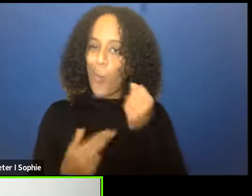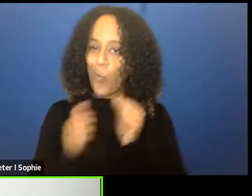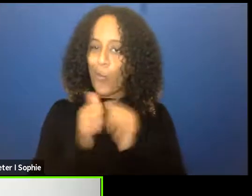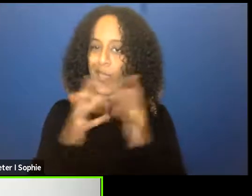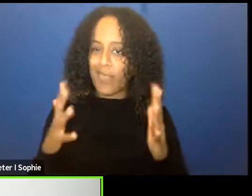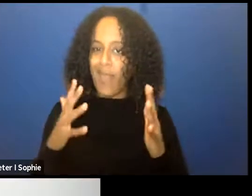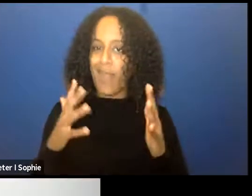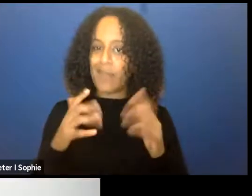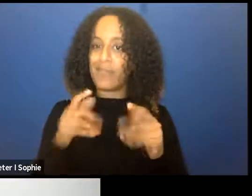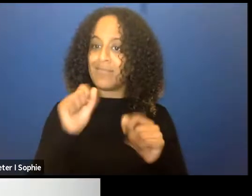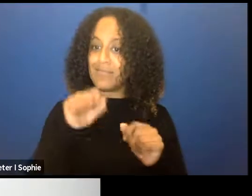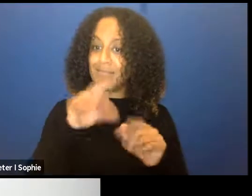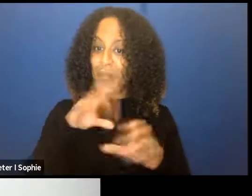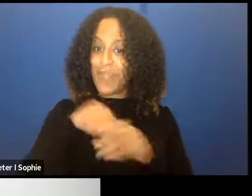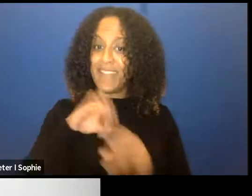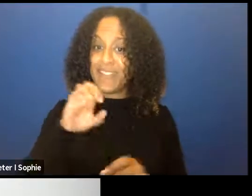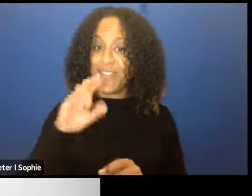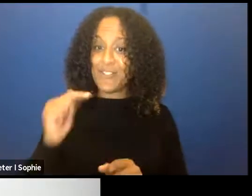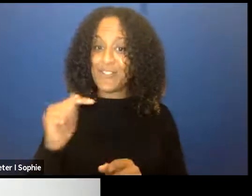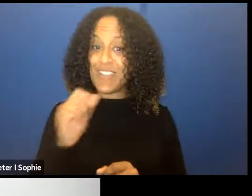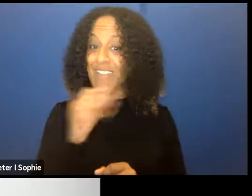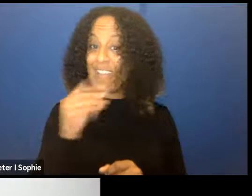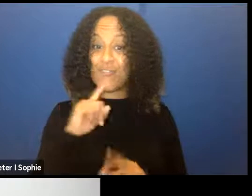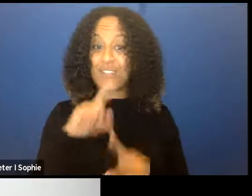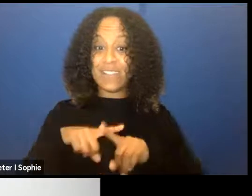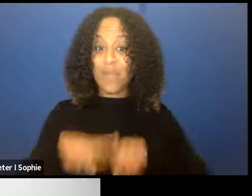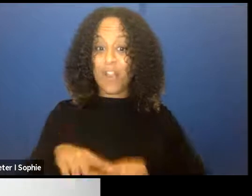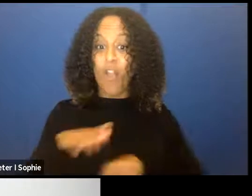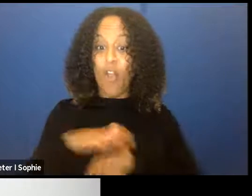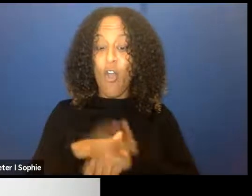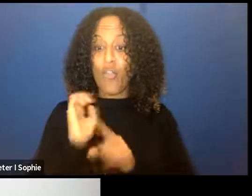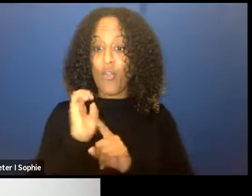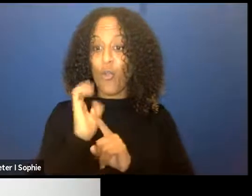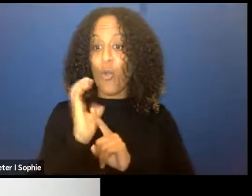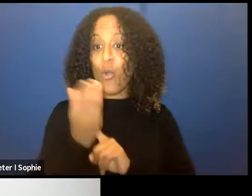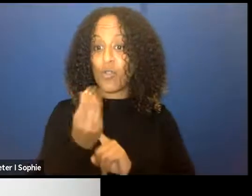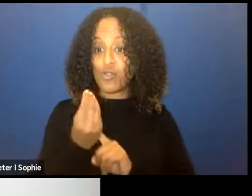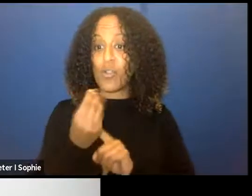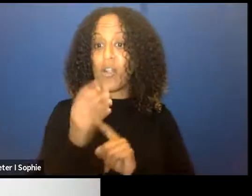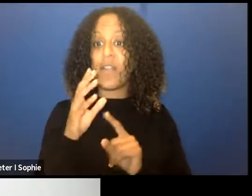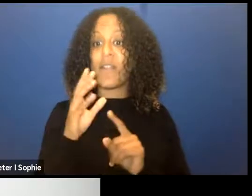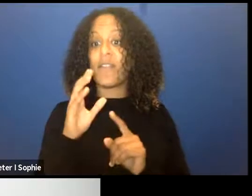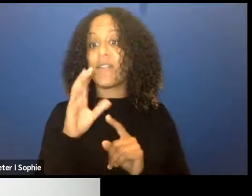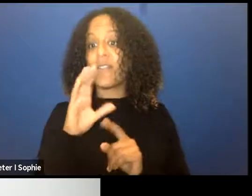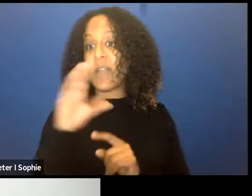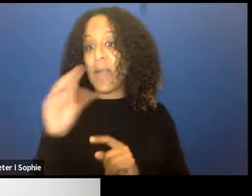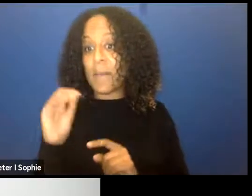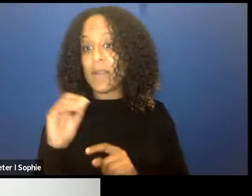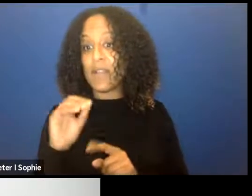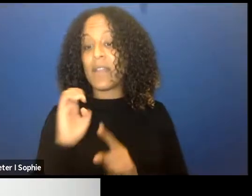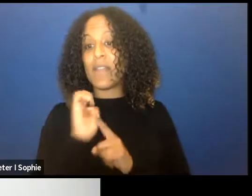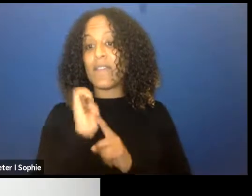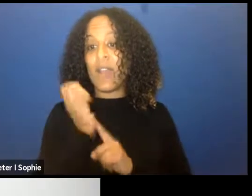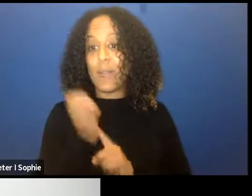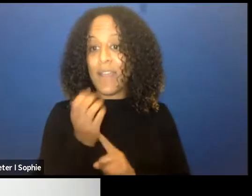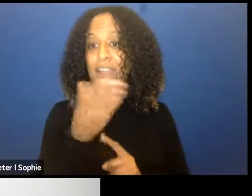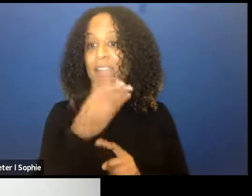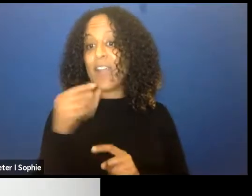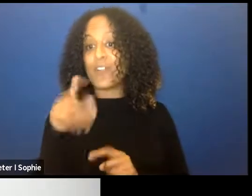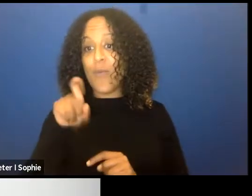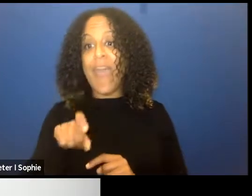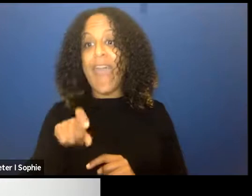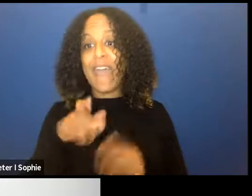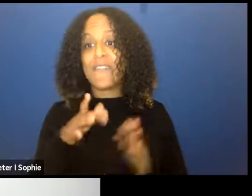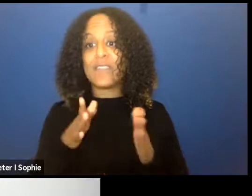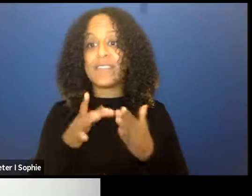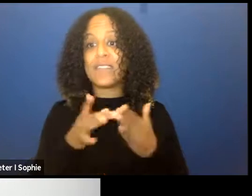ERG. Yeah. Yeah, and it's always so dependent on the culture of the company and the climate. So yeah, you do have to navigate